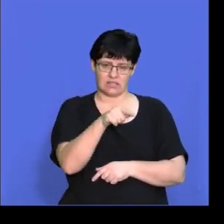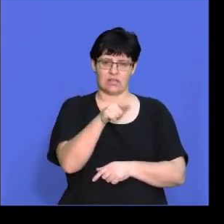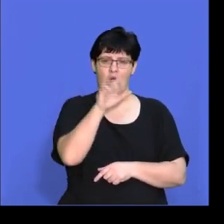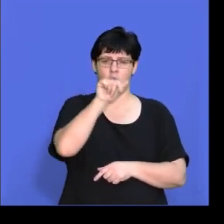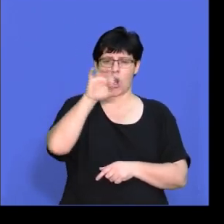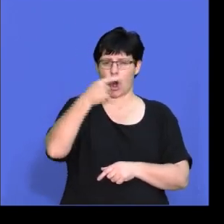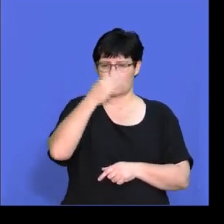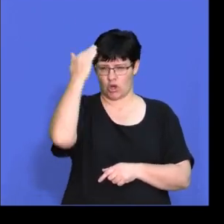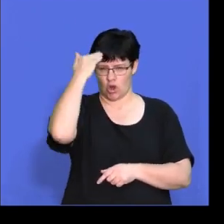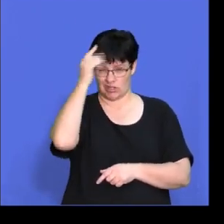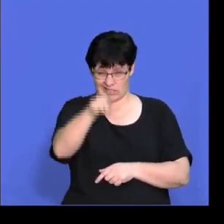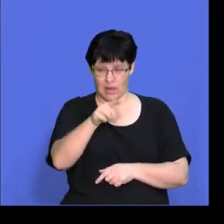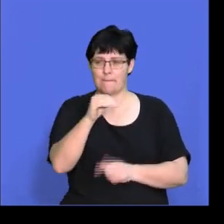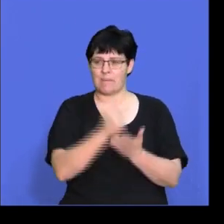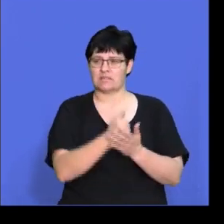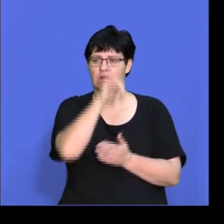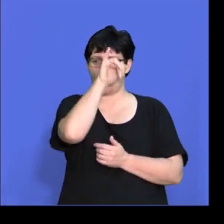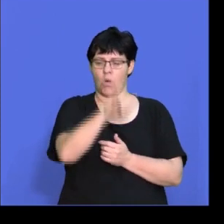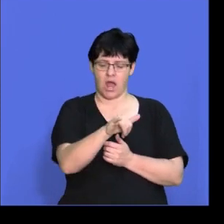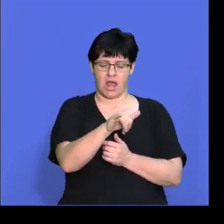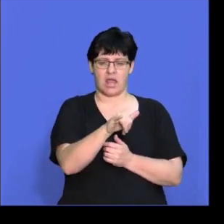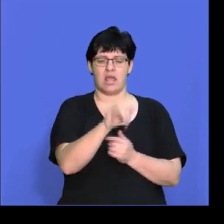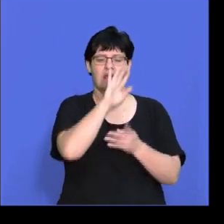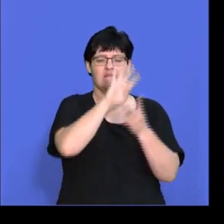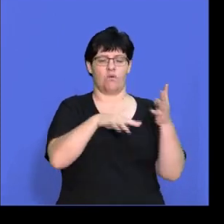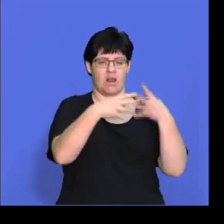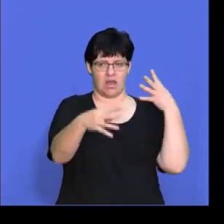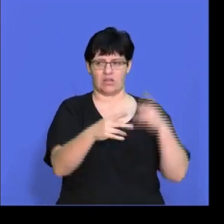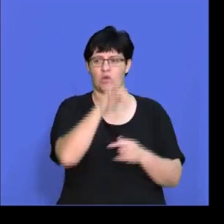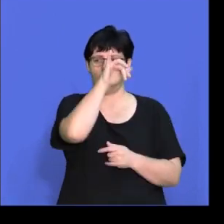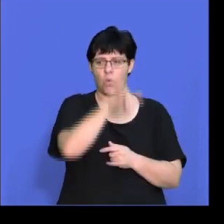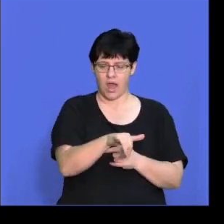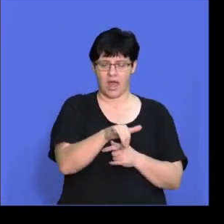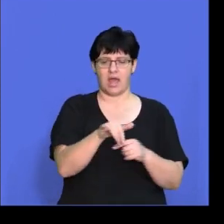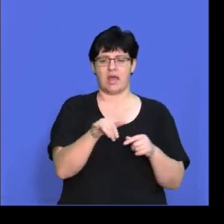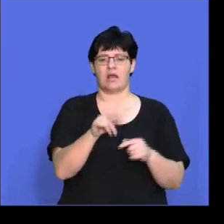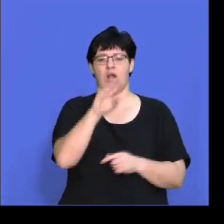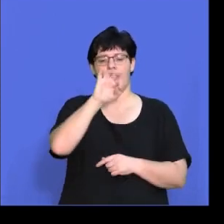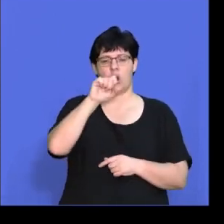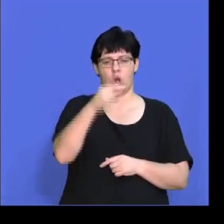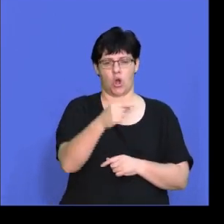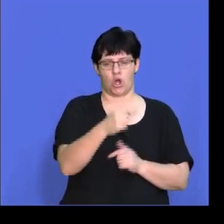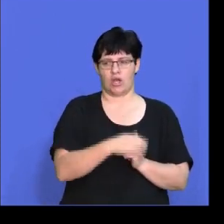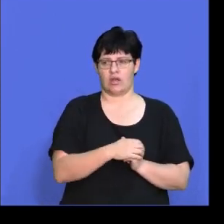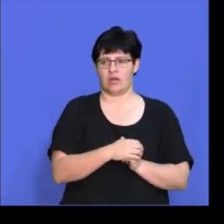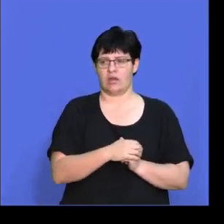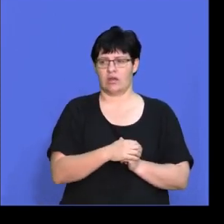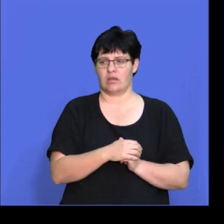of logs is going to come in. So we need to make y the subject of the formula. So y is going to be log